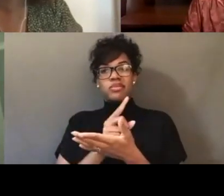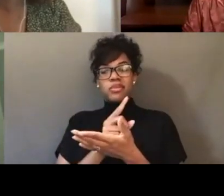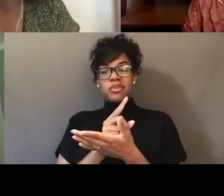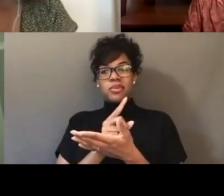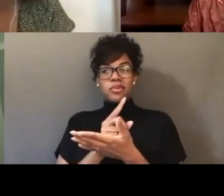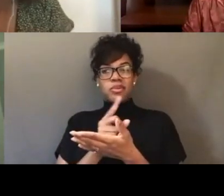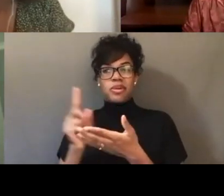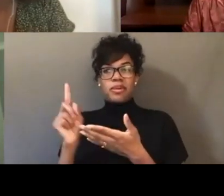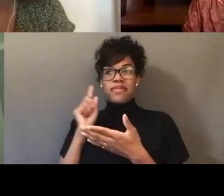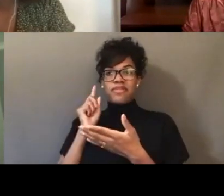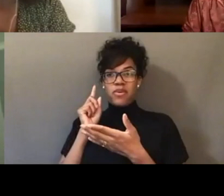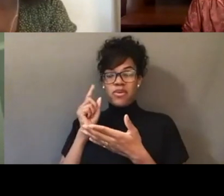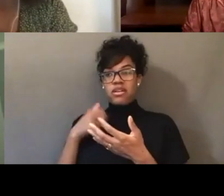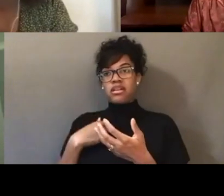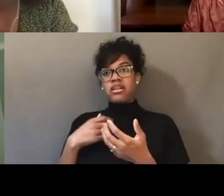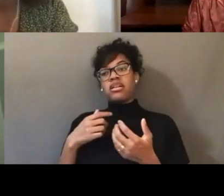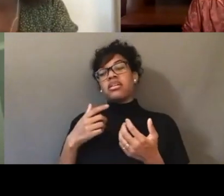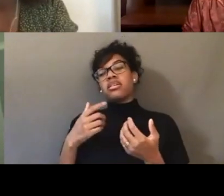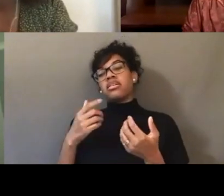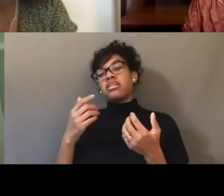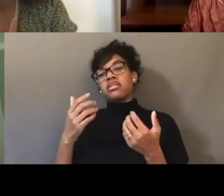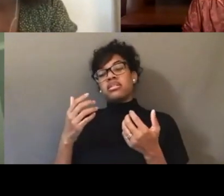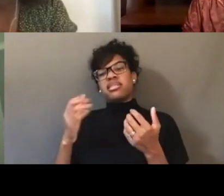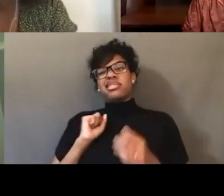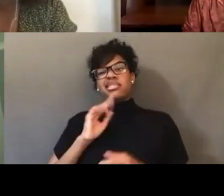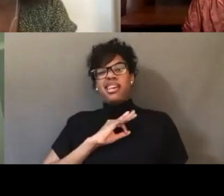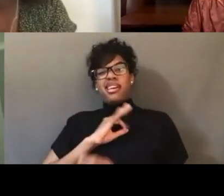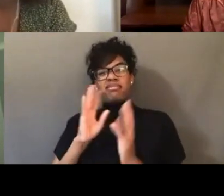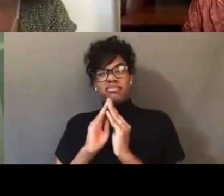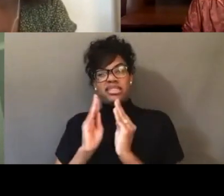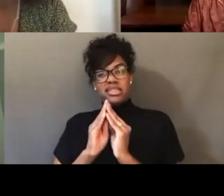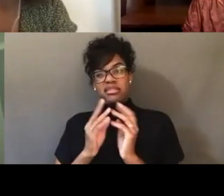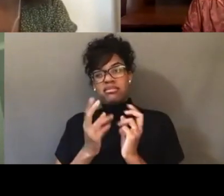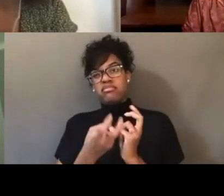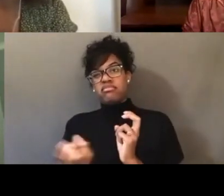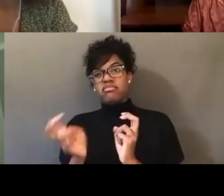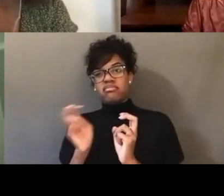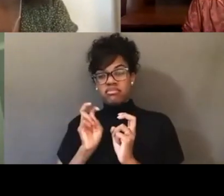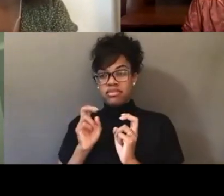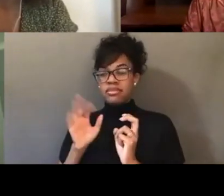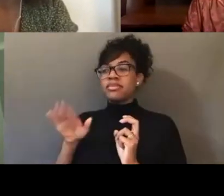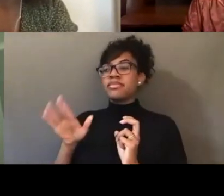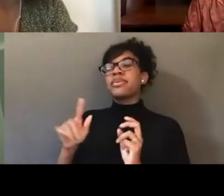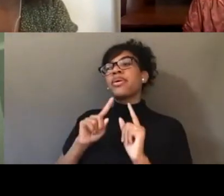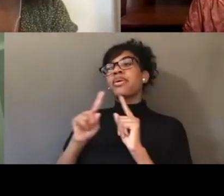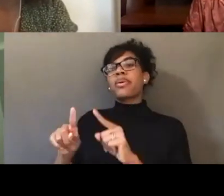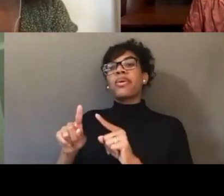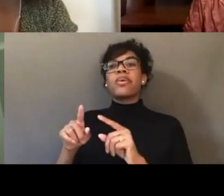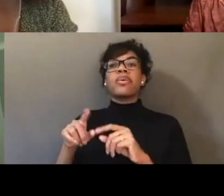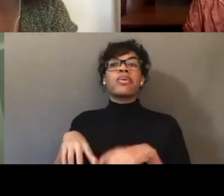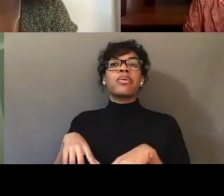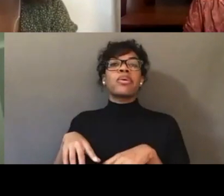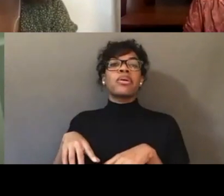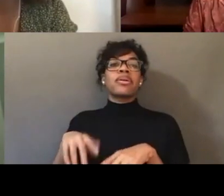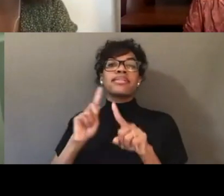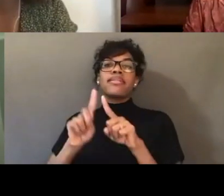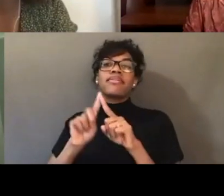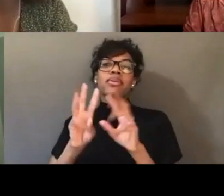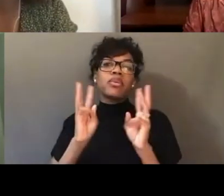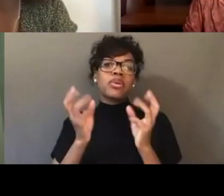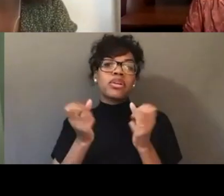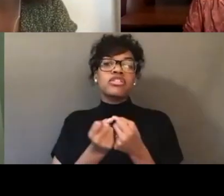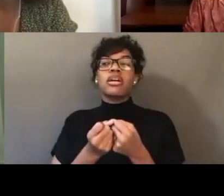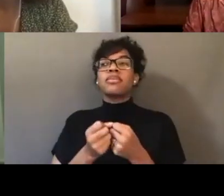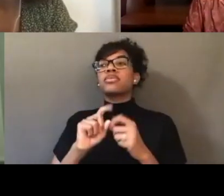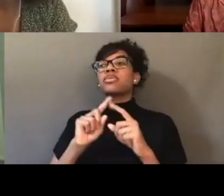all these certifications in this 1 week before you start virtual learning, that wasn't relevant to my, like, feeding my